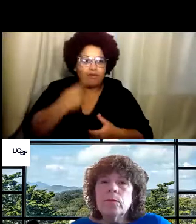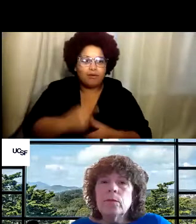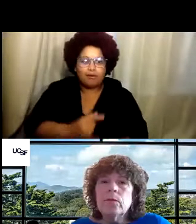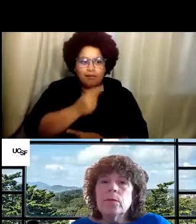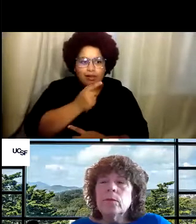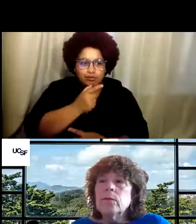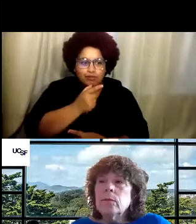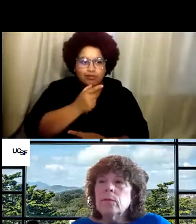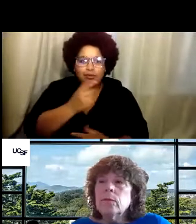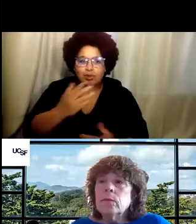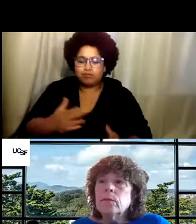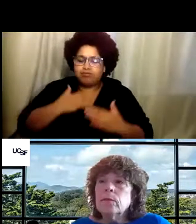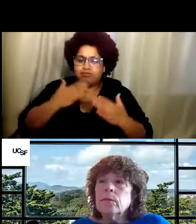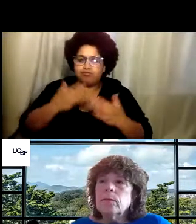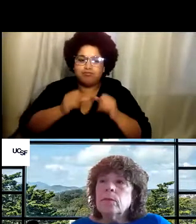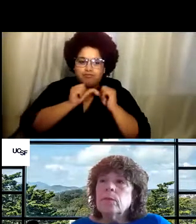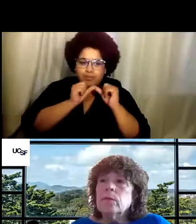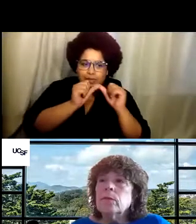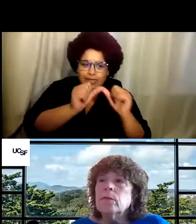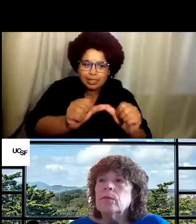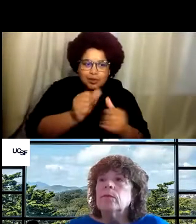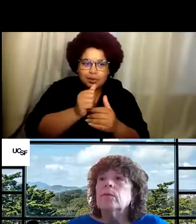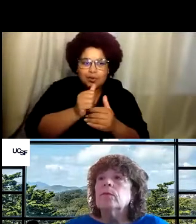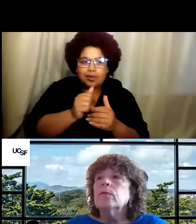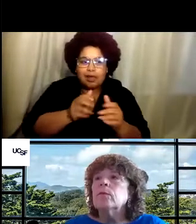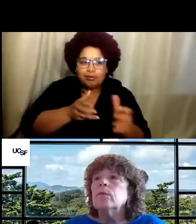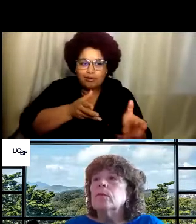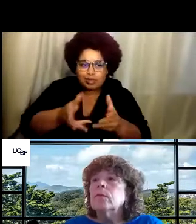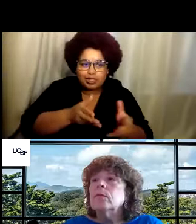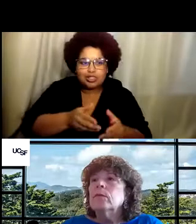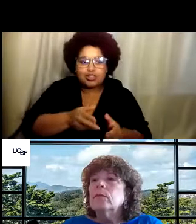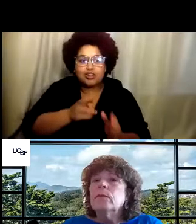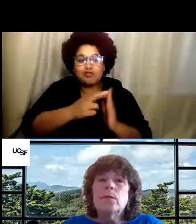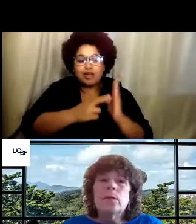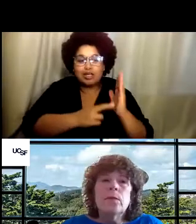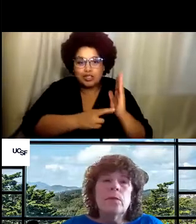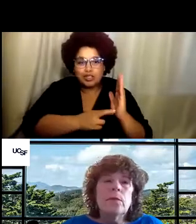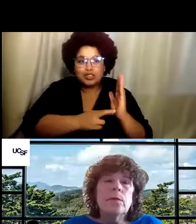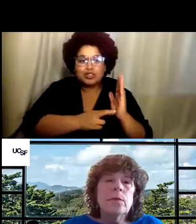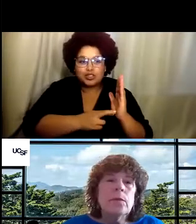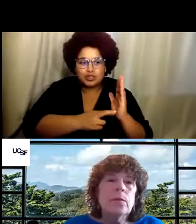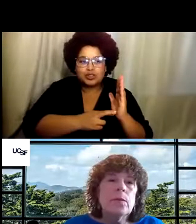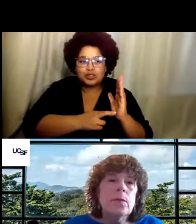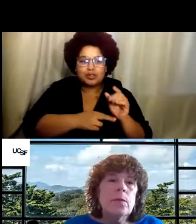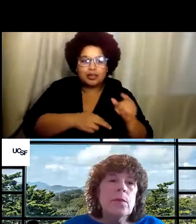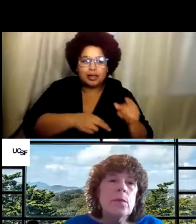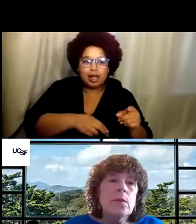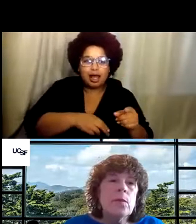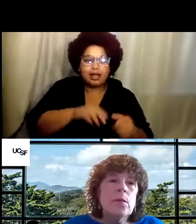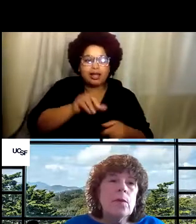happy to continue the conversation there. You can register for that lunch and learn at